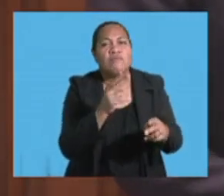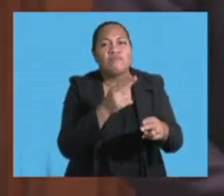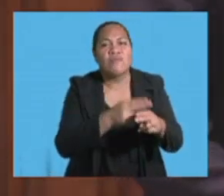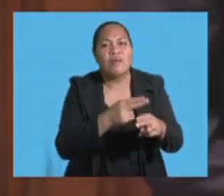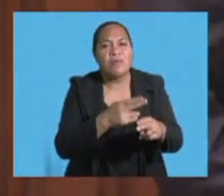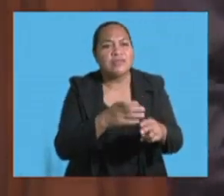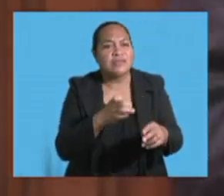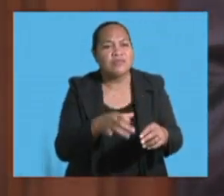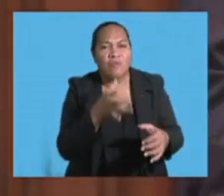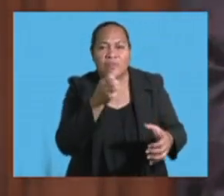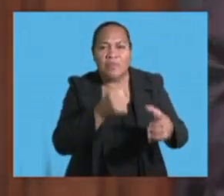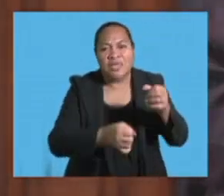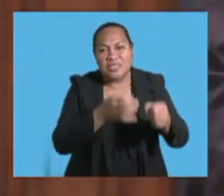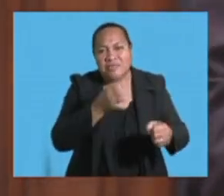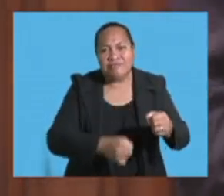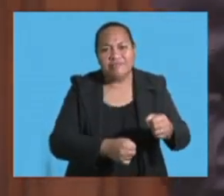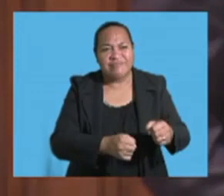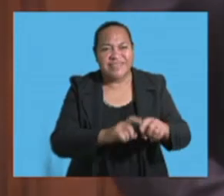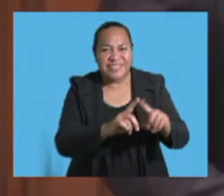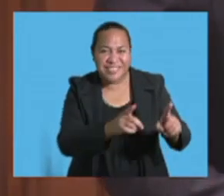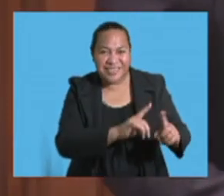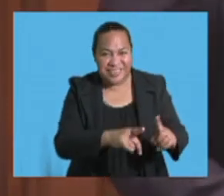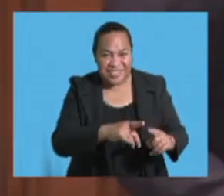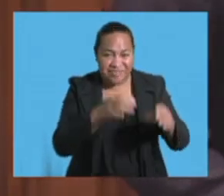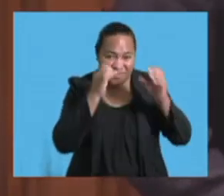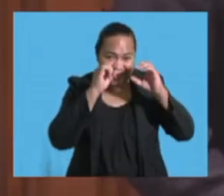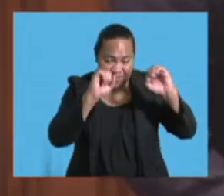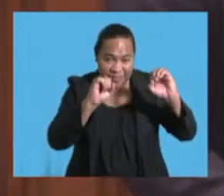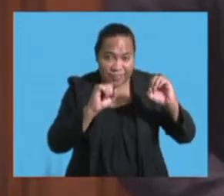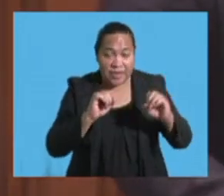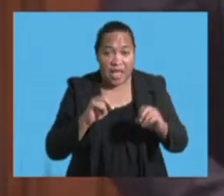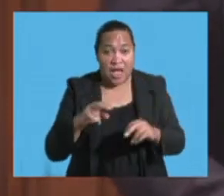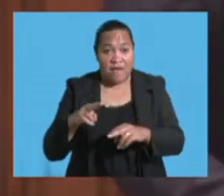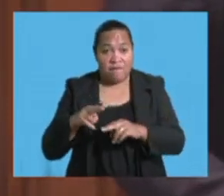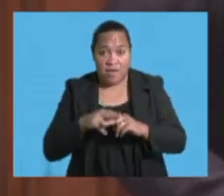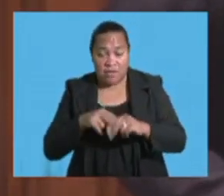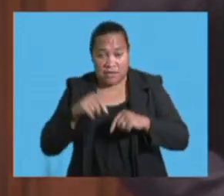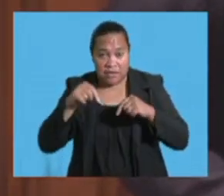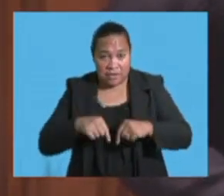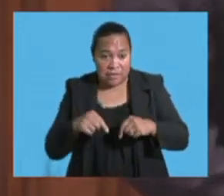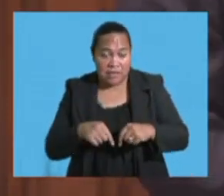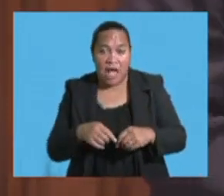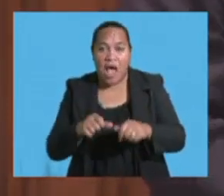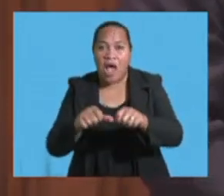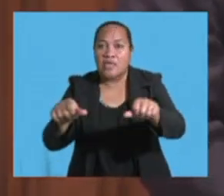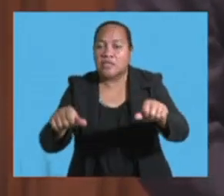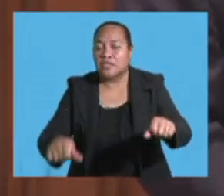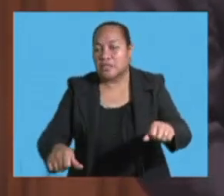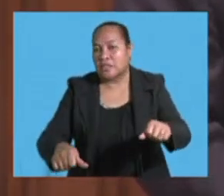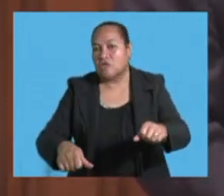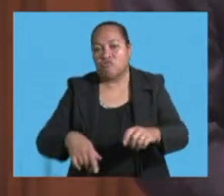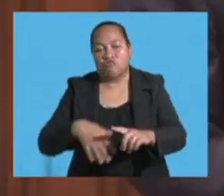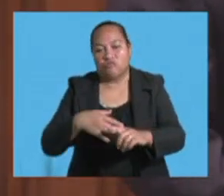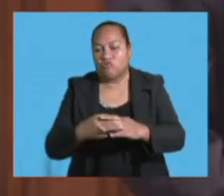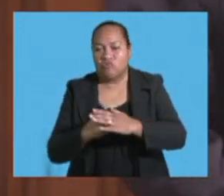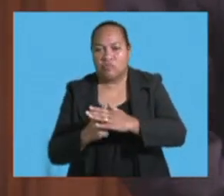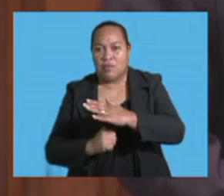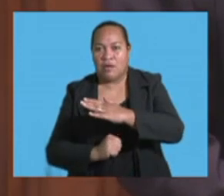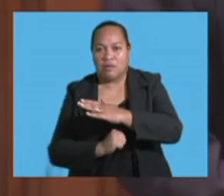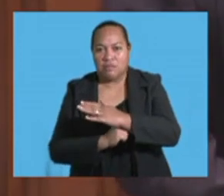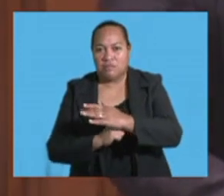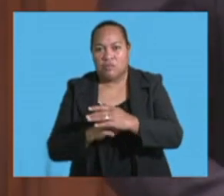In Fiji, agriculture continues to be the backbone of the economy, with farmers engaging in